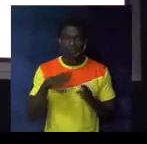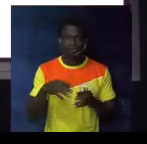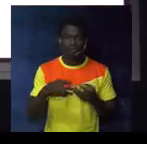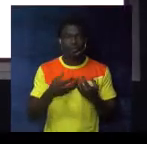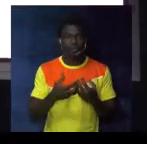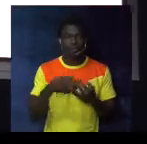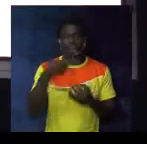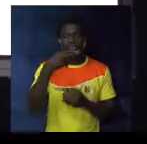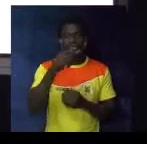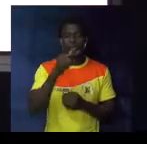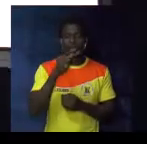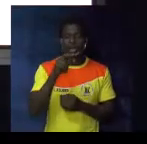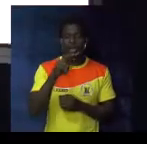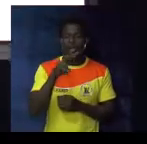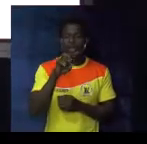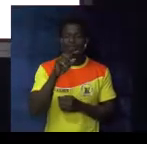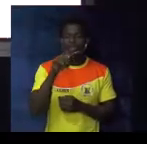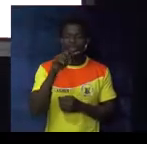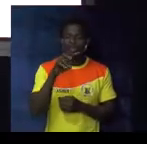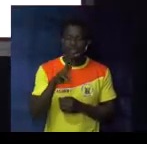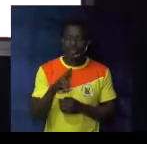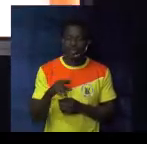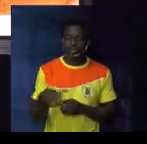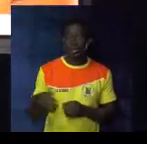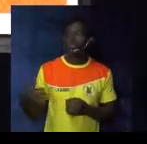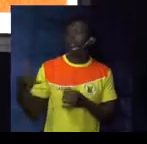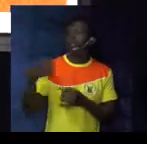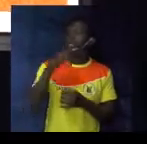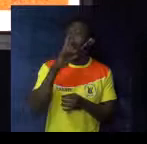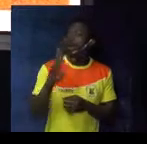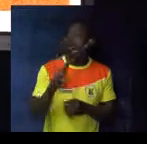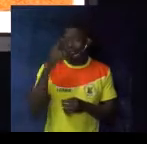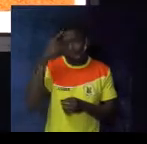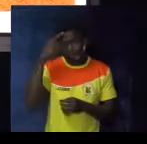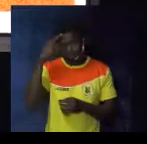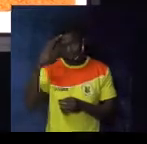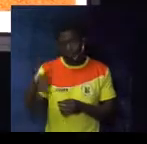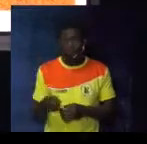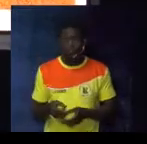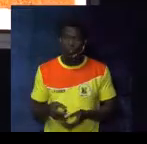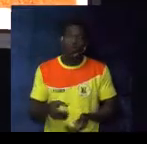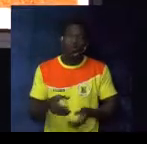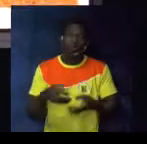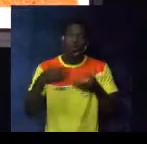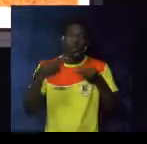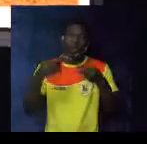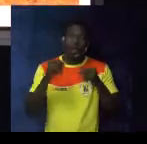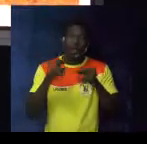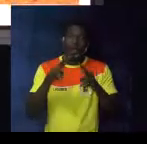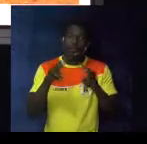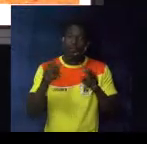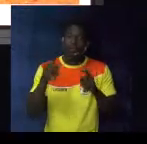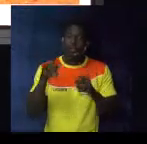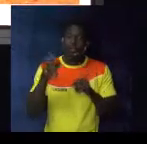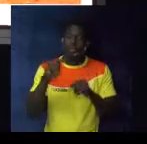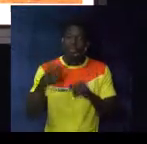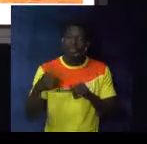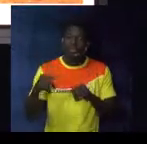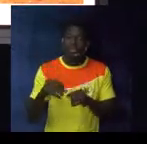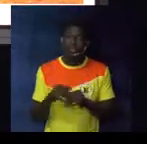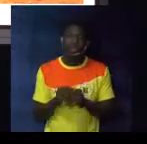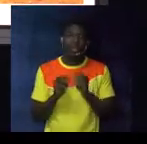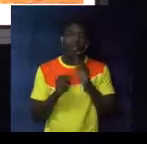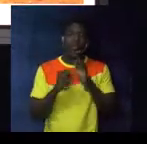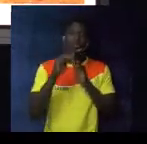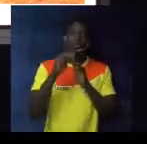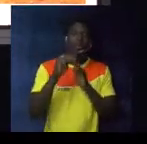machine, and this one is harvester. They are used for harvesting matured crops.